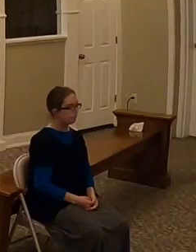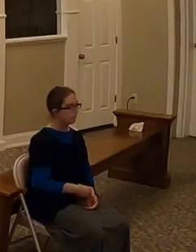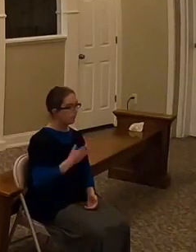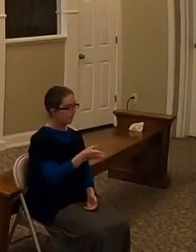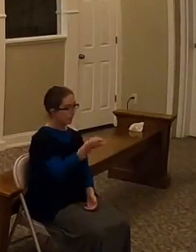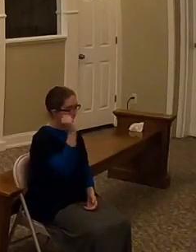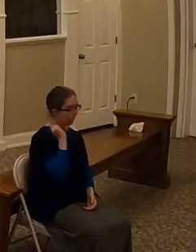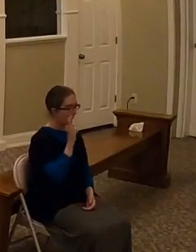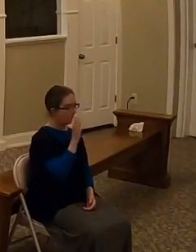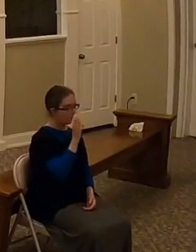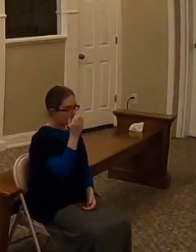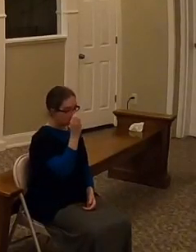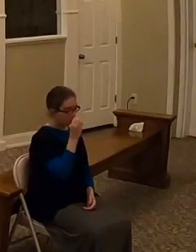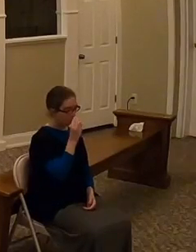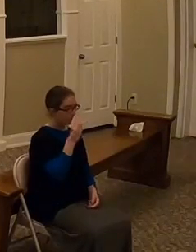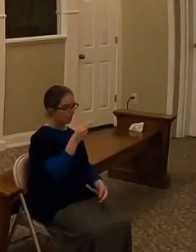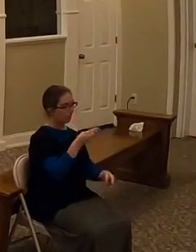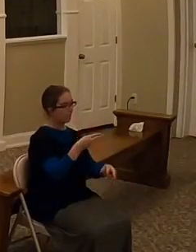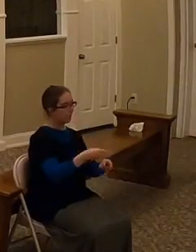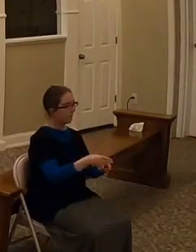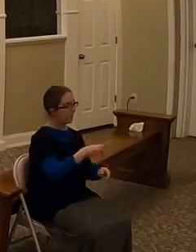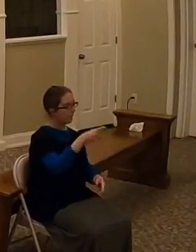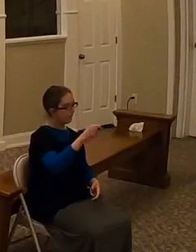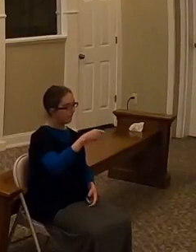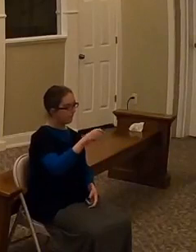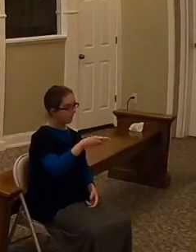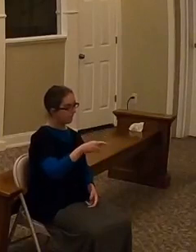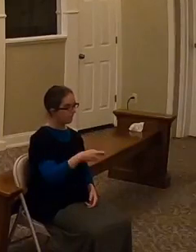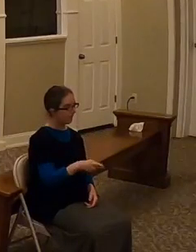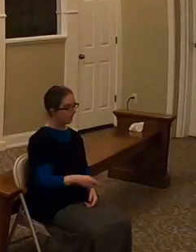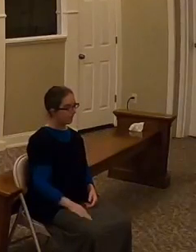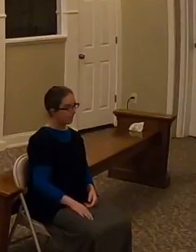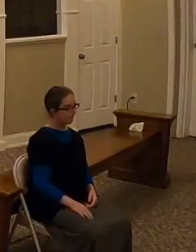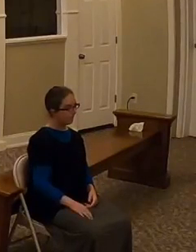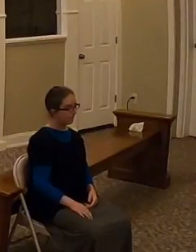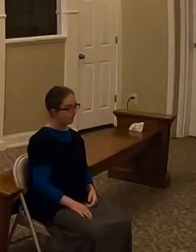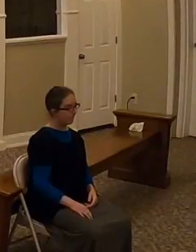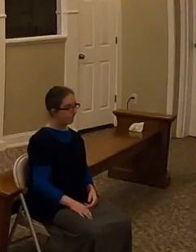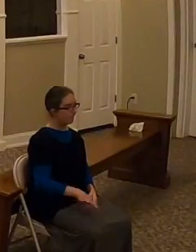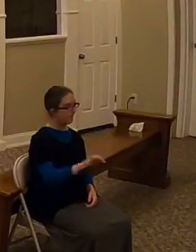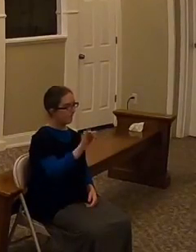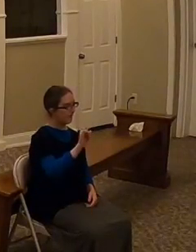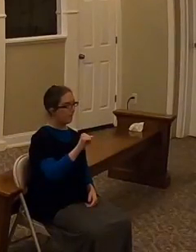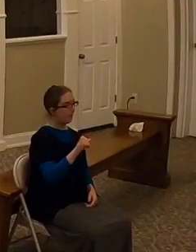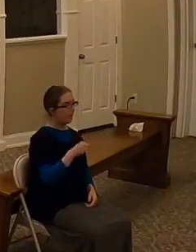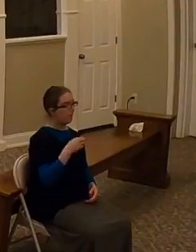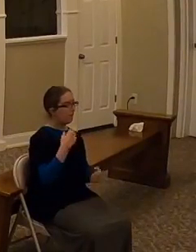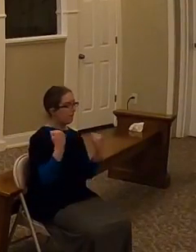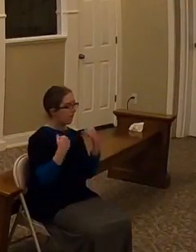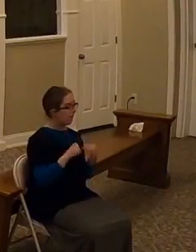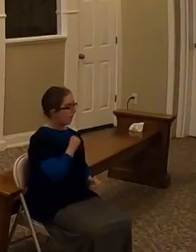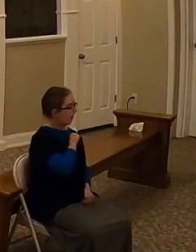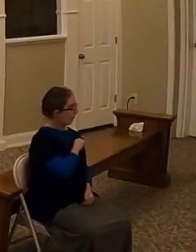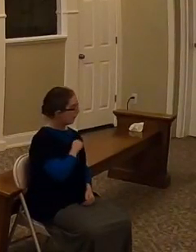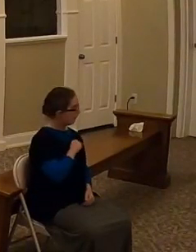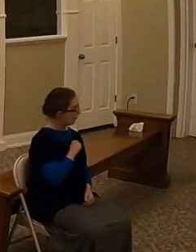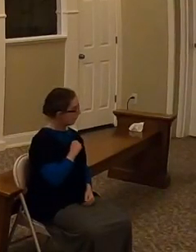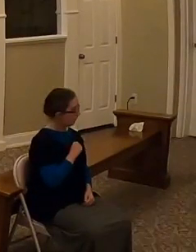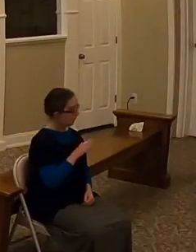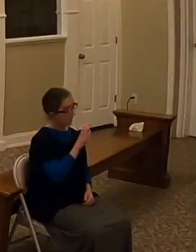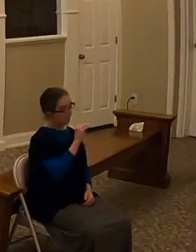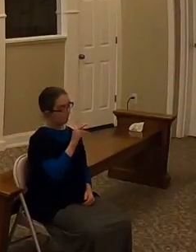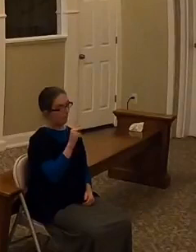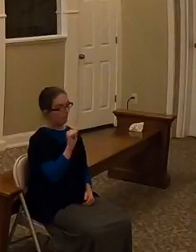There was a clown in the Bible by the name of Peter. Impetuous. Man, he had an attitude. He was